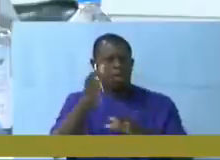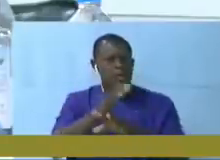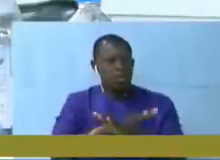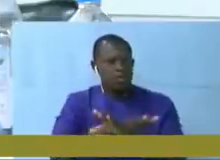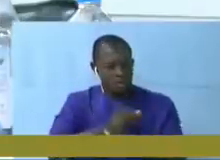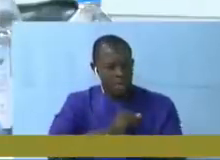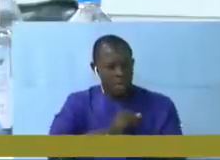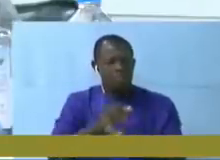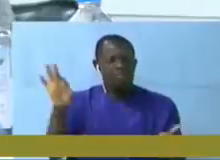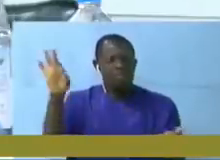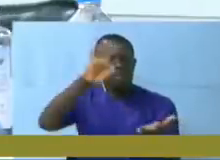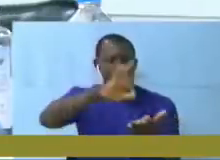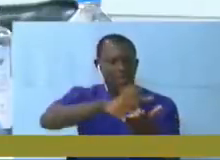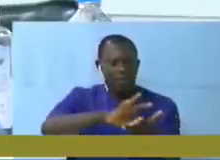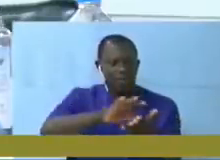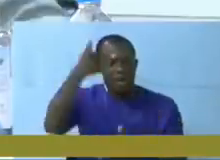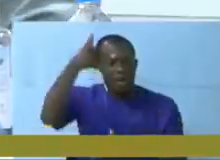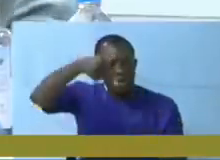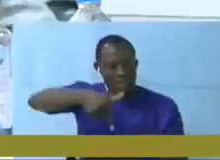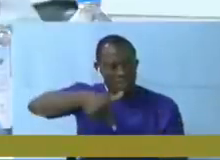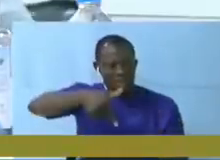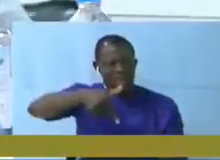LLB. So between